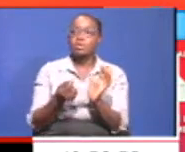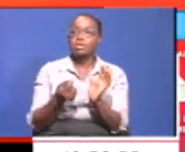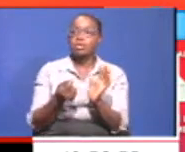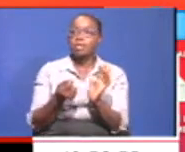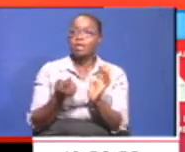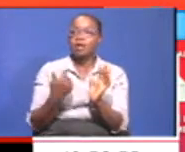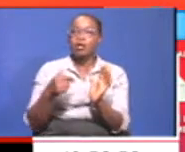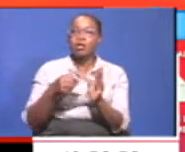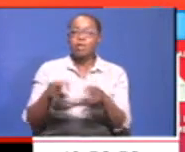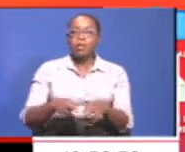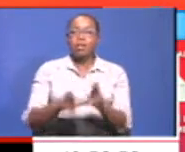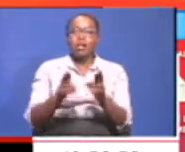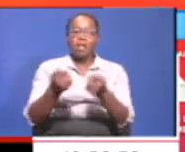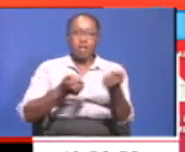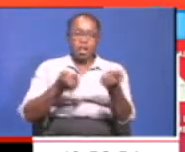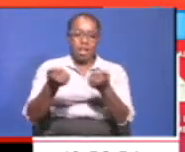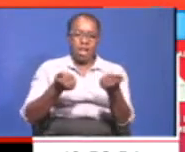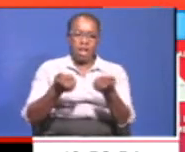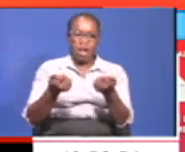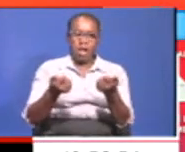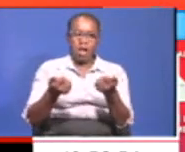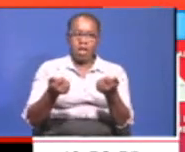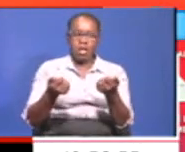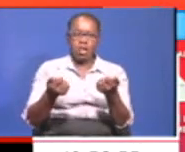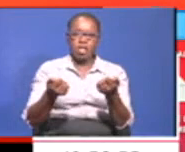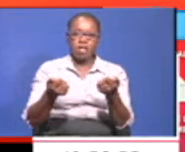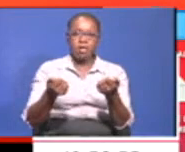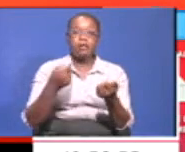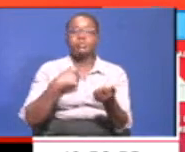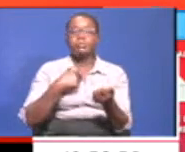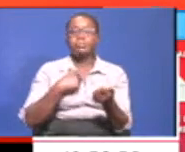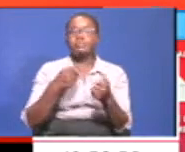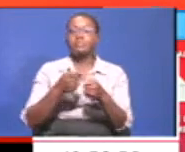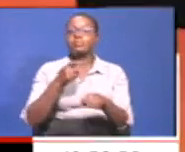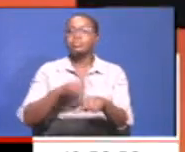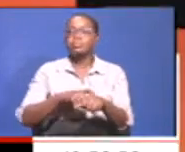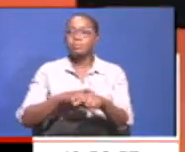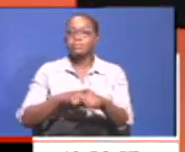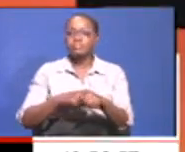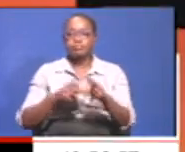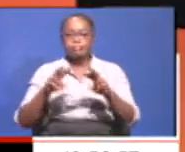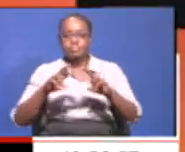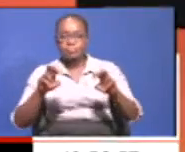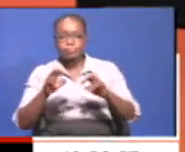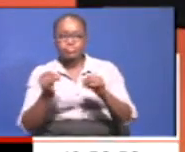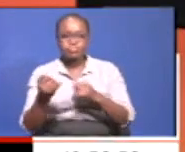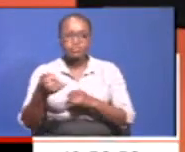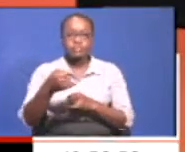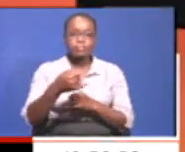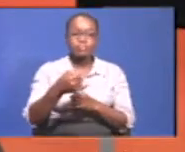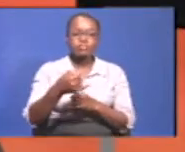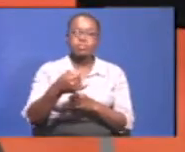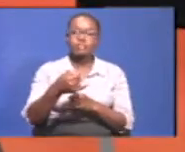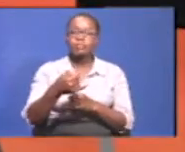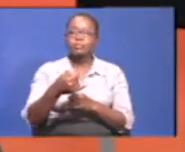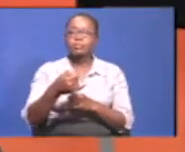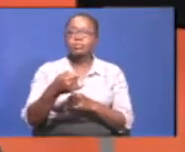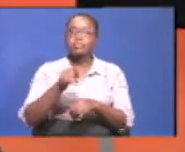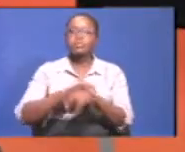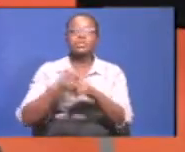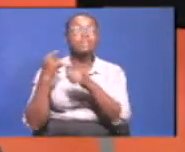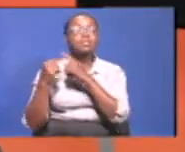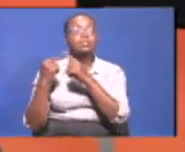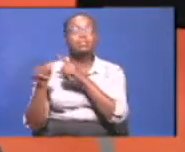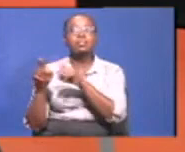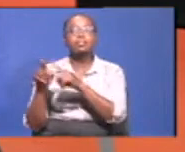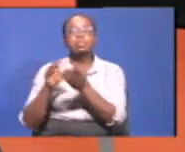on the road, on the route. So for me, being my first time in navigating, it's a good experience. I'm also learning